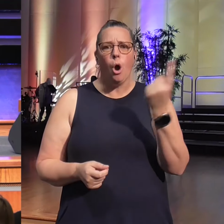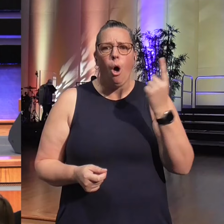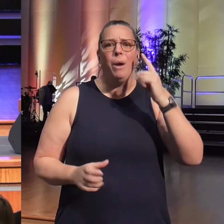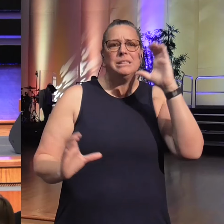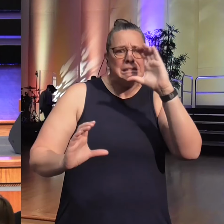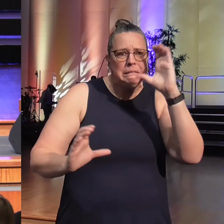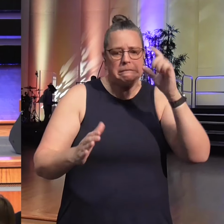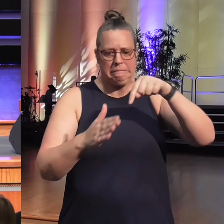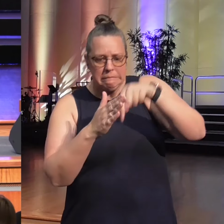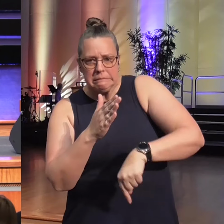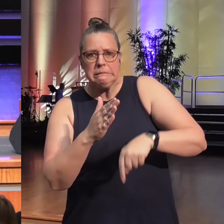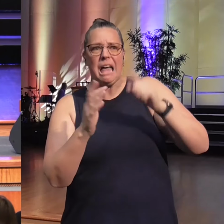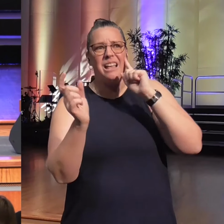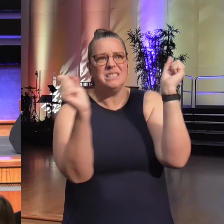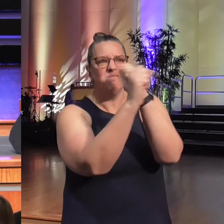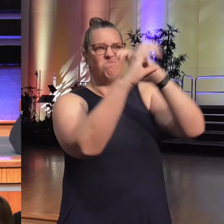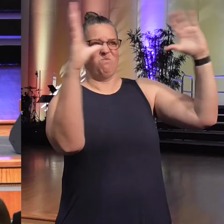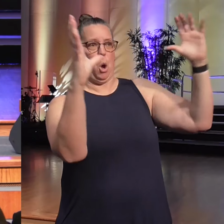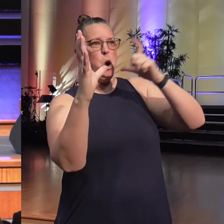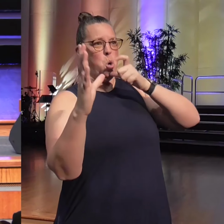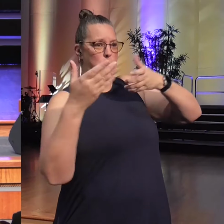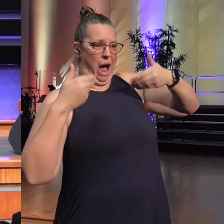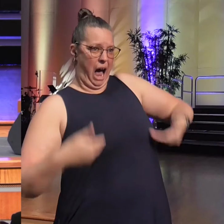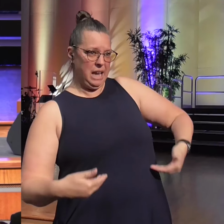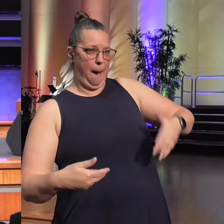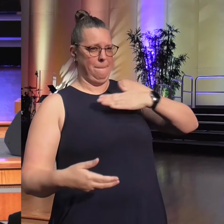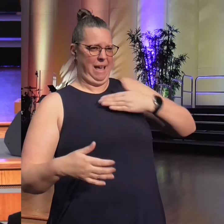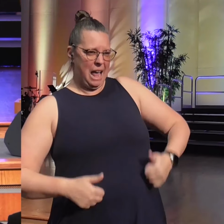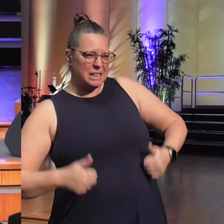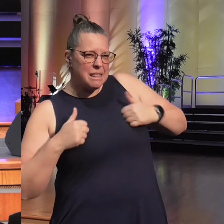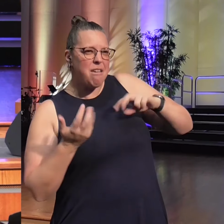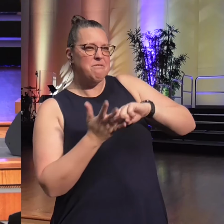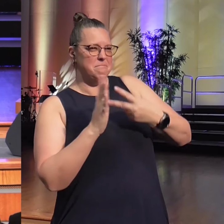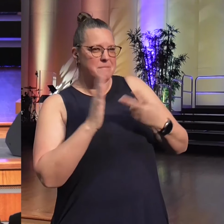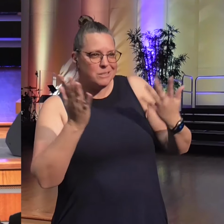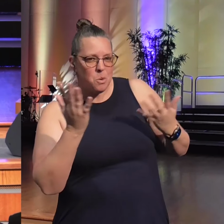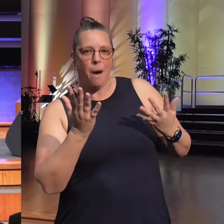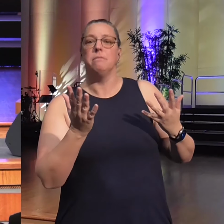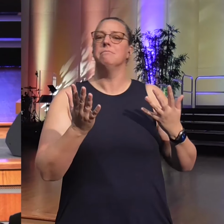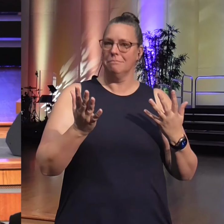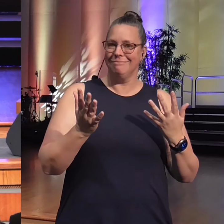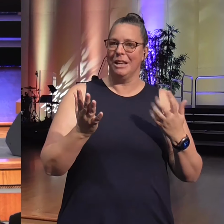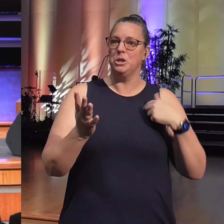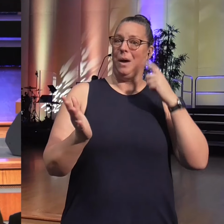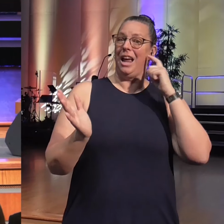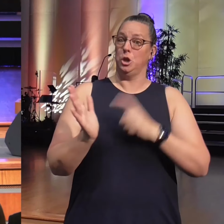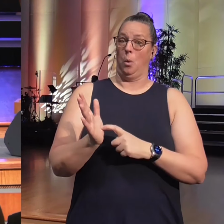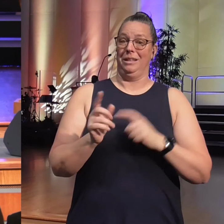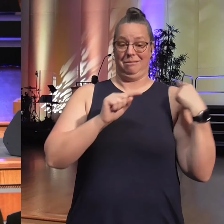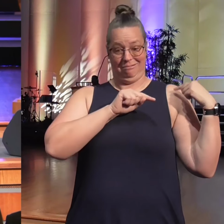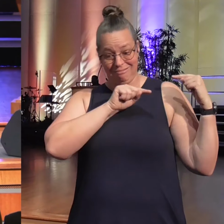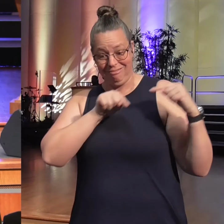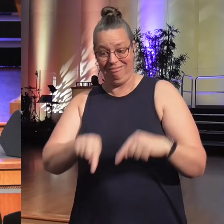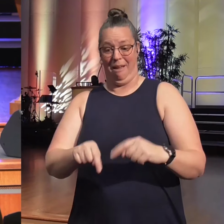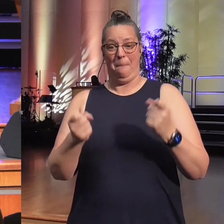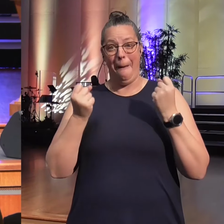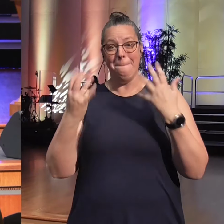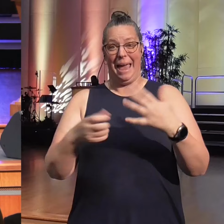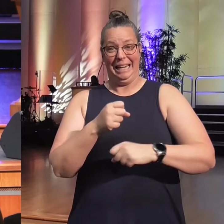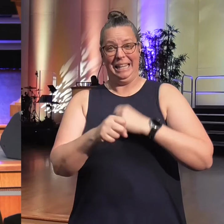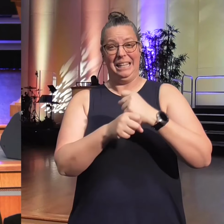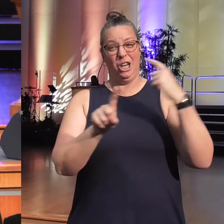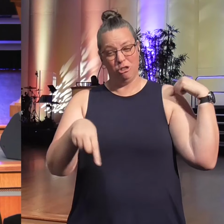deepen into a greater vision of who we are and what our life is all about. And what I've noticed by coming to our community all these many years is that